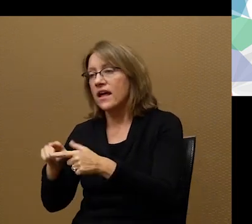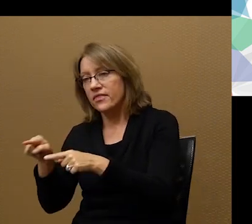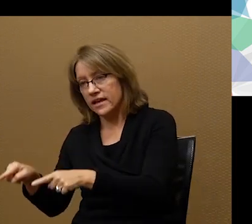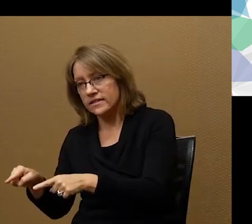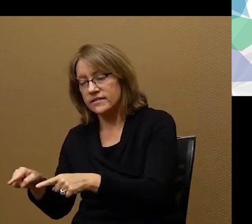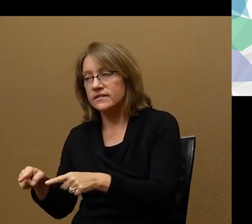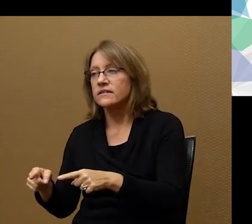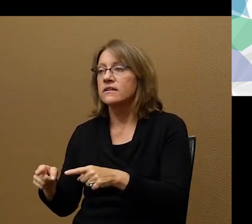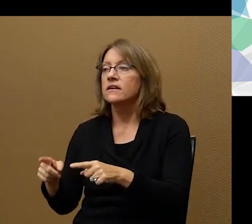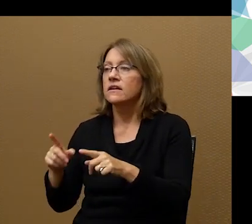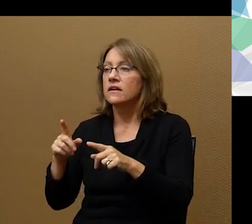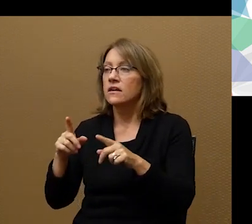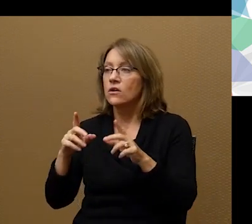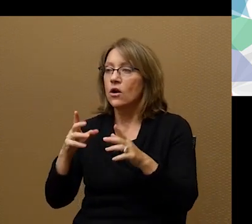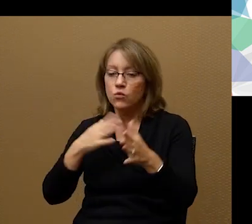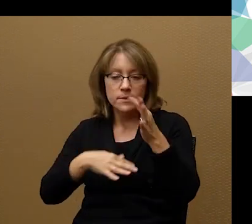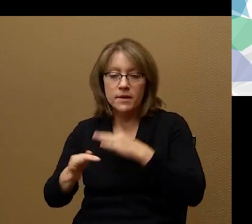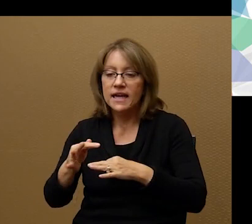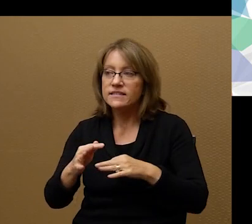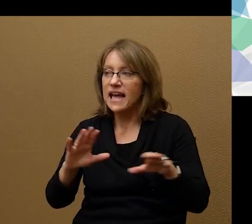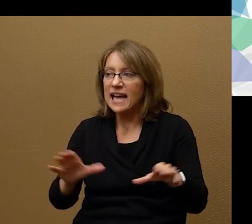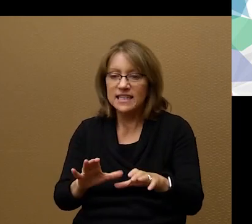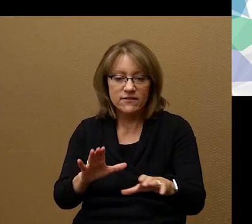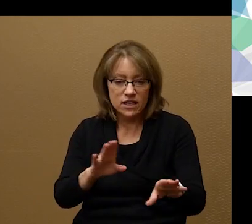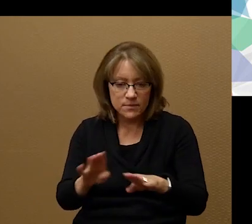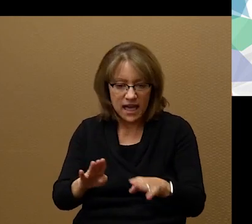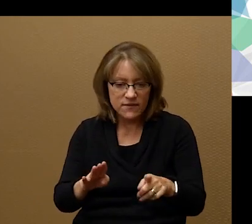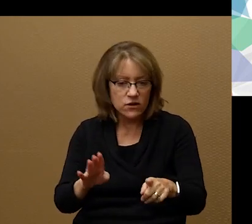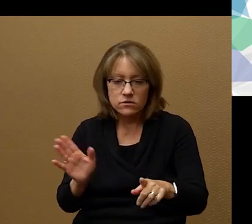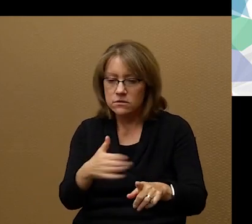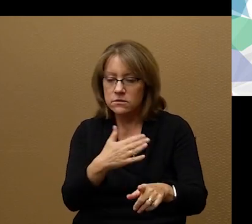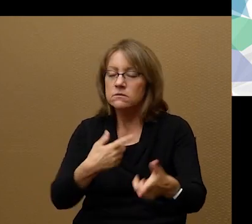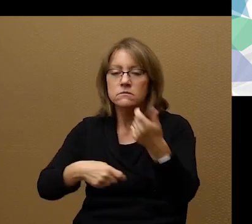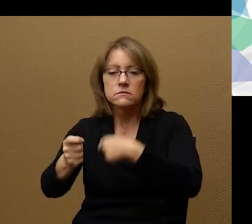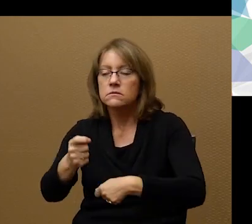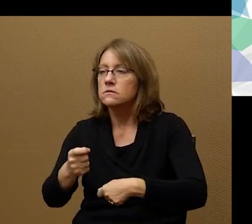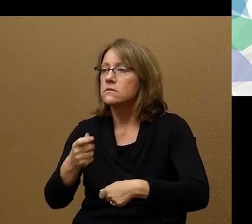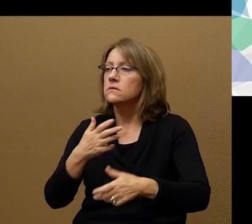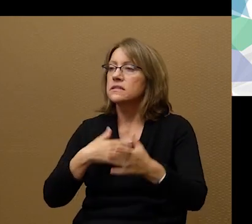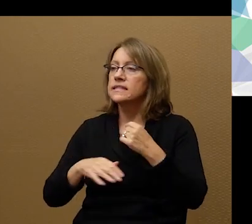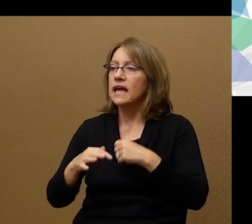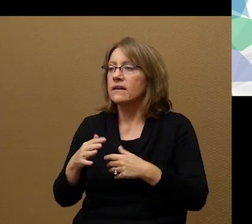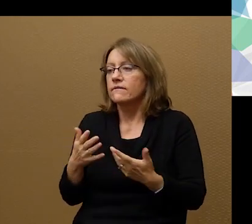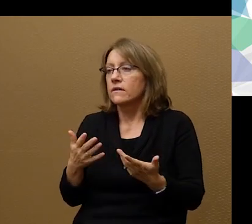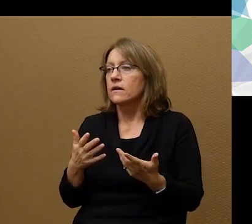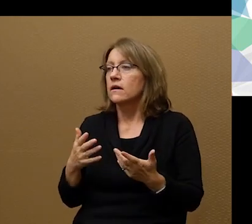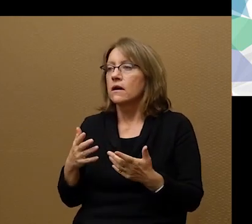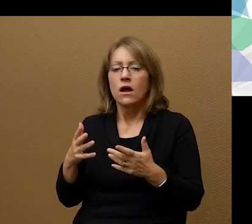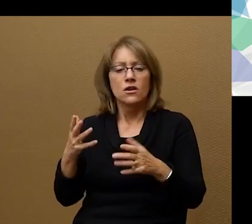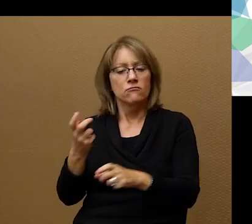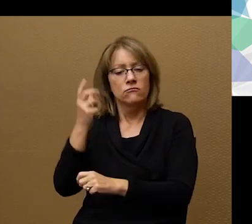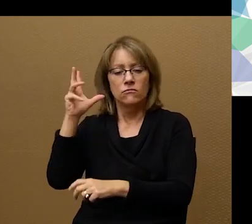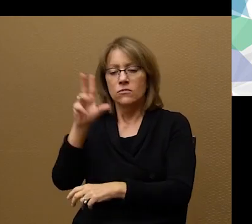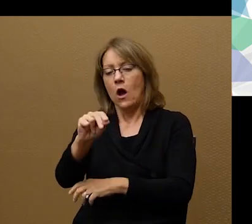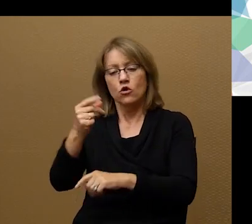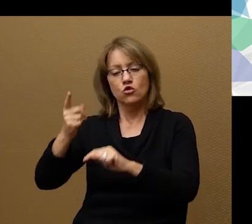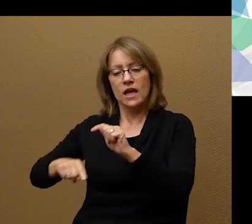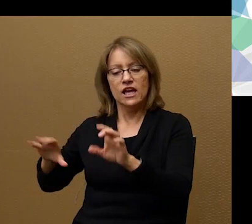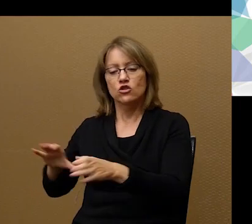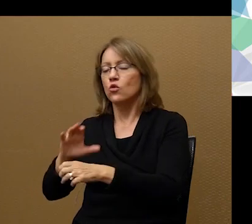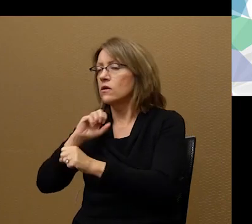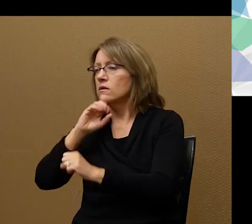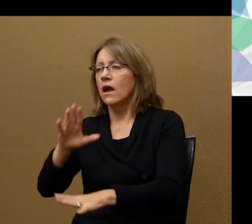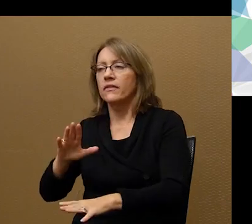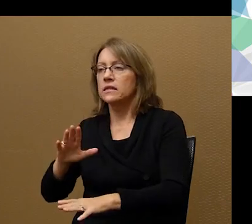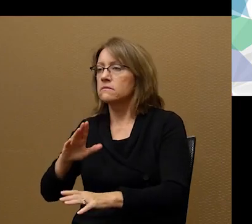Redirecting with a replacement activity or behavior. Instead of denying the activity altogether, they want to